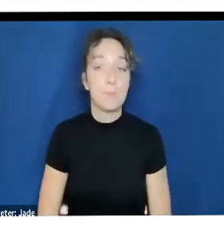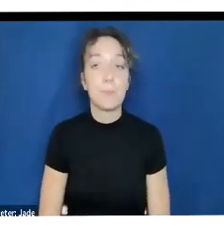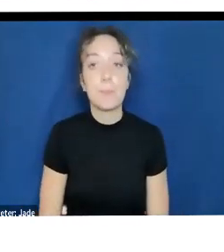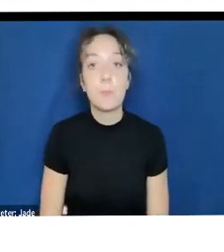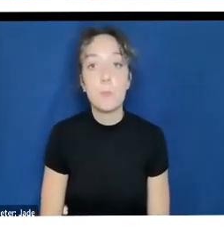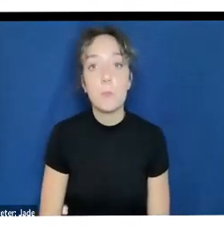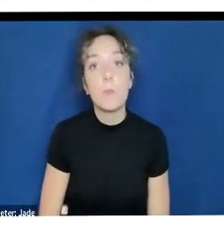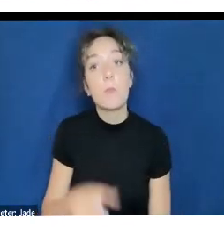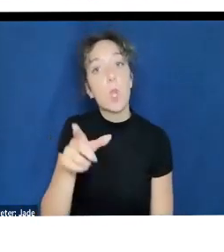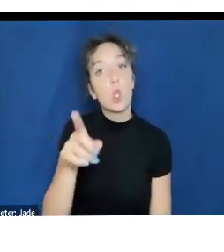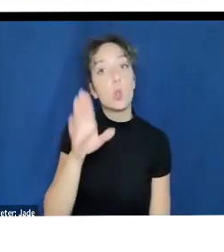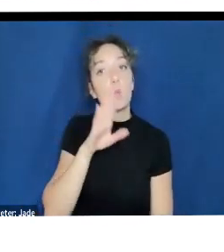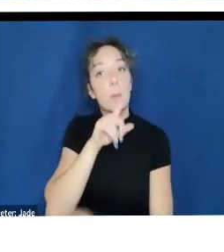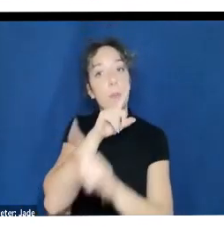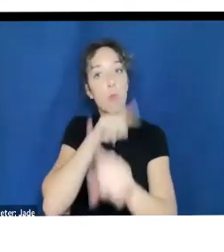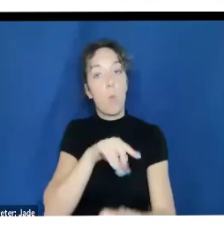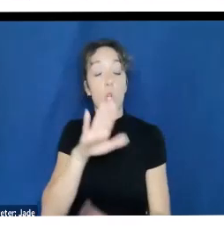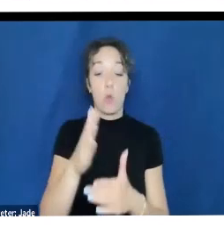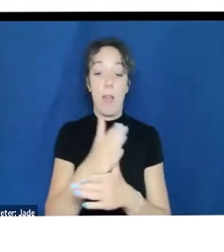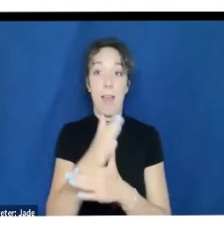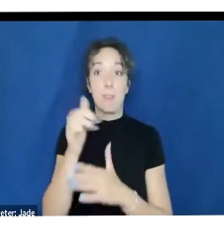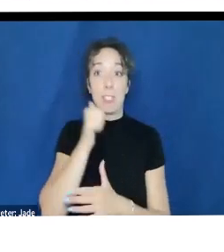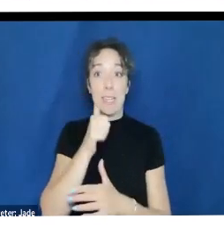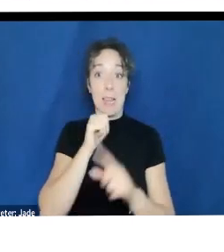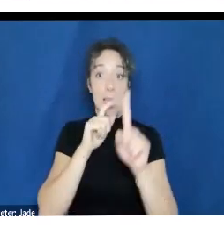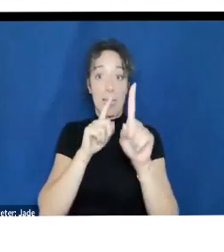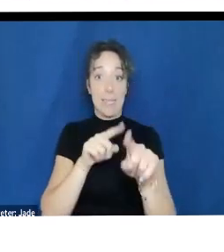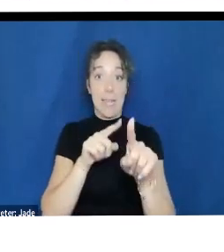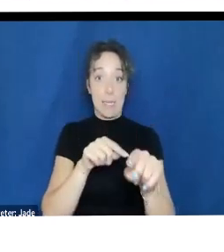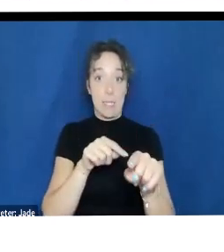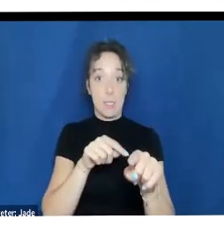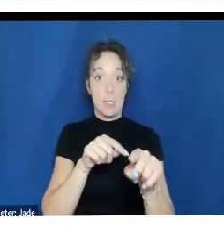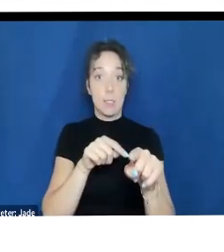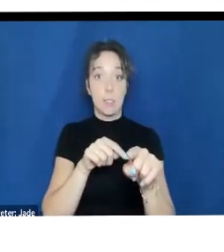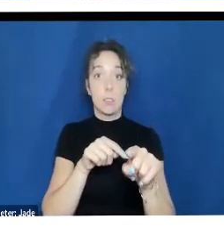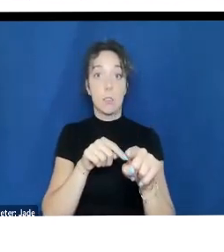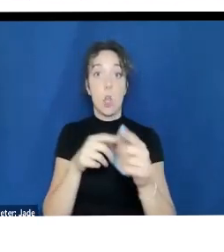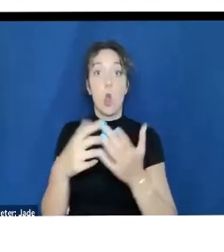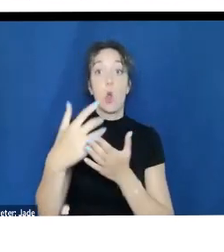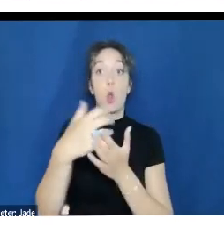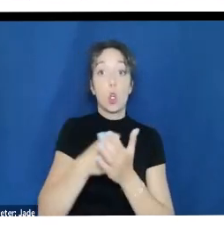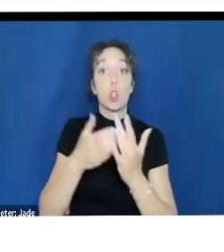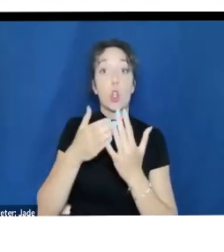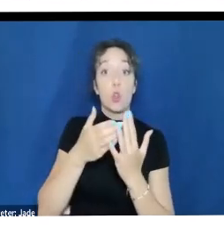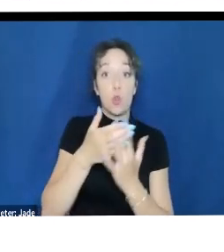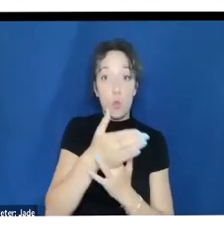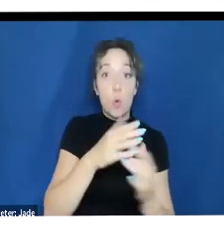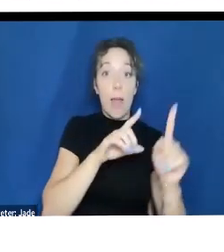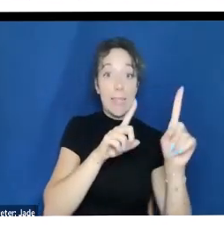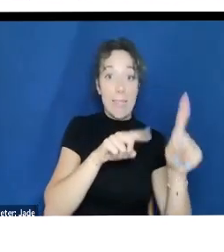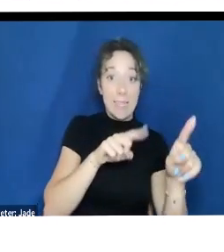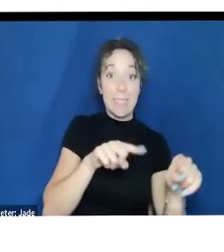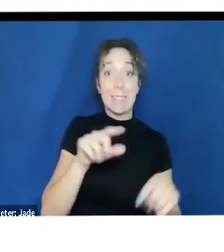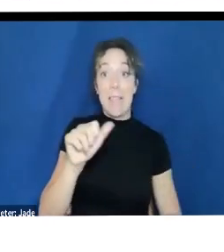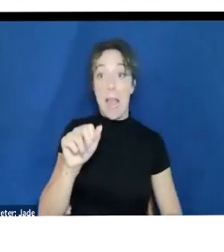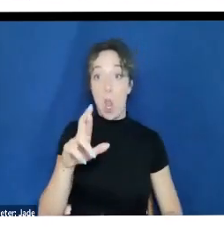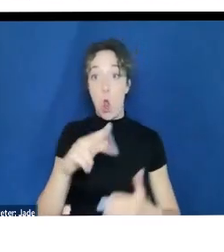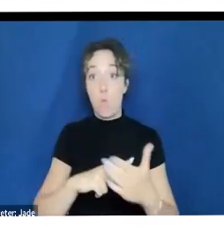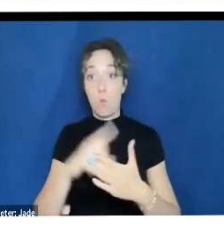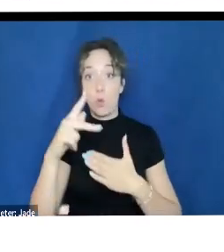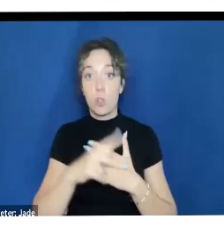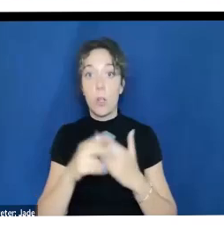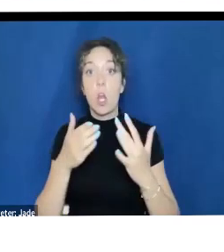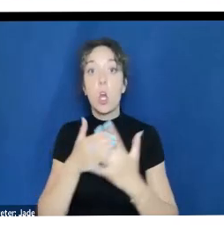be reporting the average daily attendance that are earned through attendance in AR programs through their